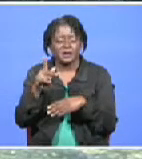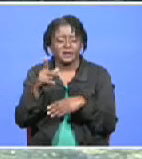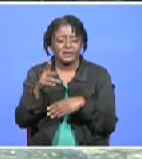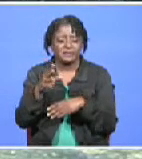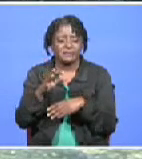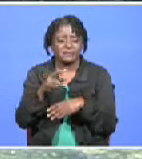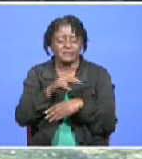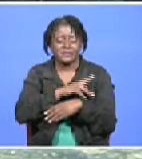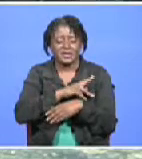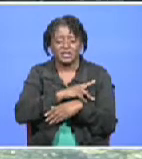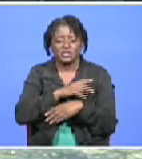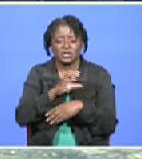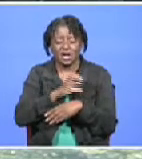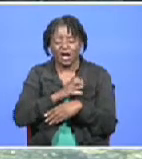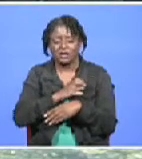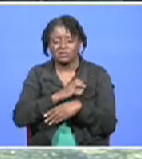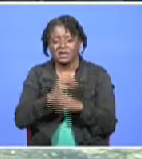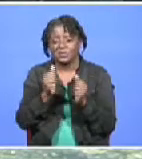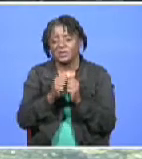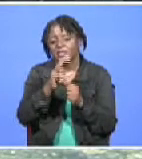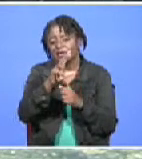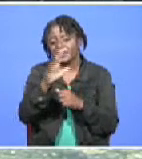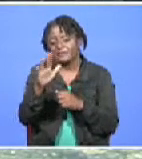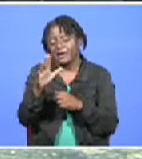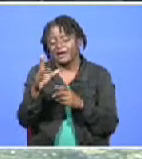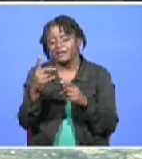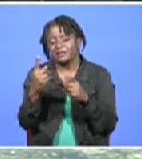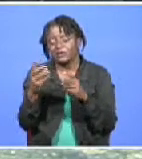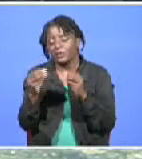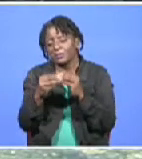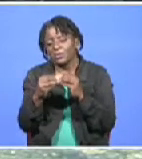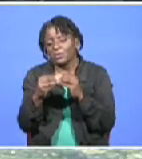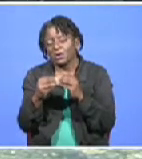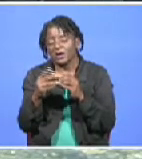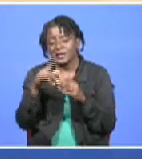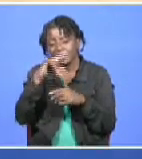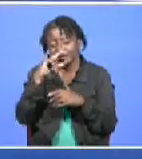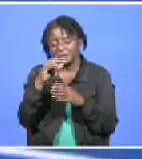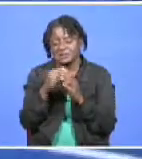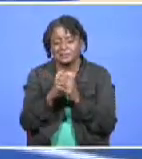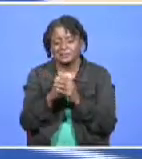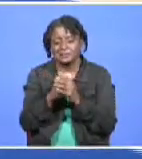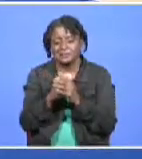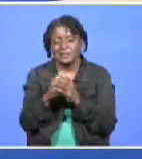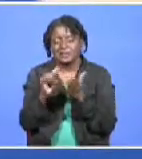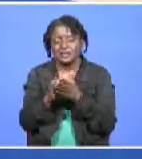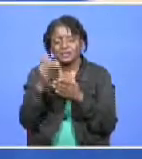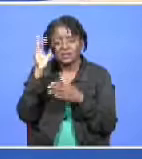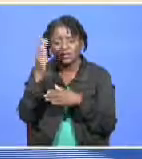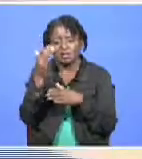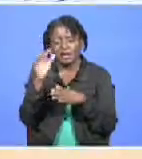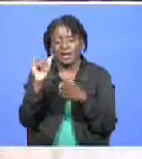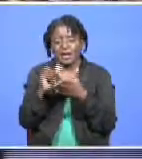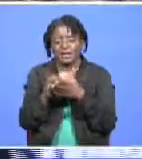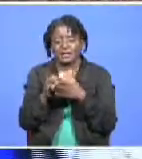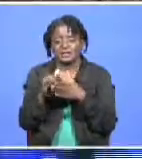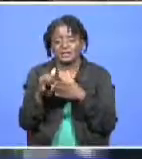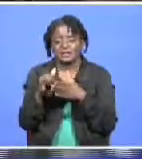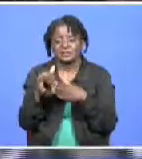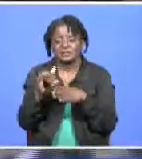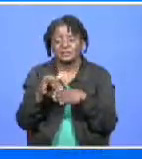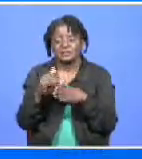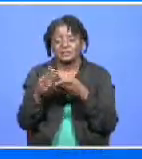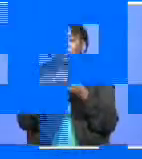had 35-plus kids from North, Central, and South Andress in attendance. And that's been a look at sports. A quick check on weather is